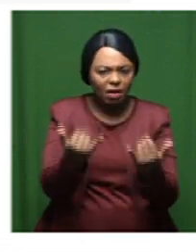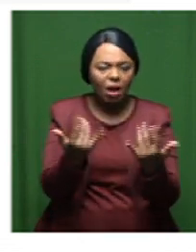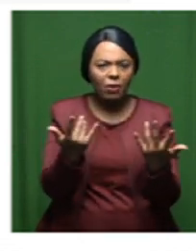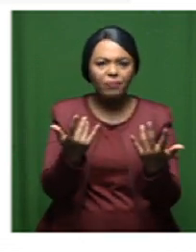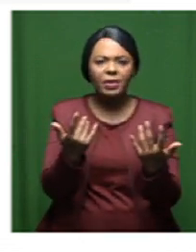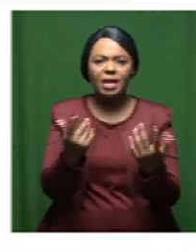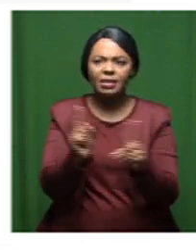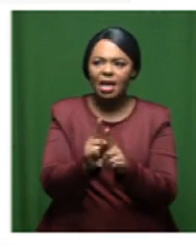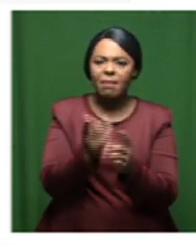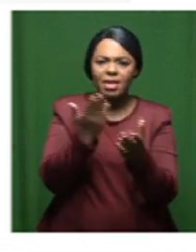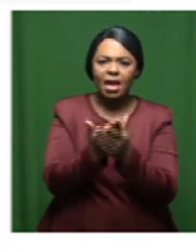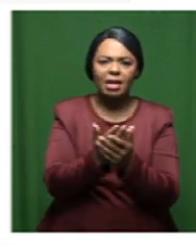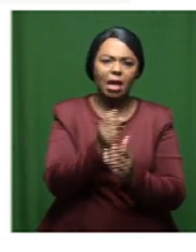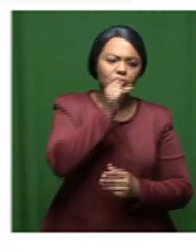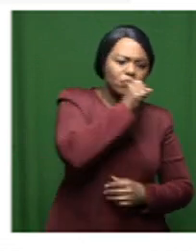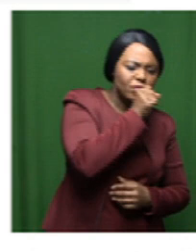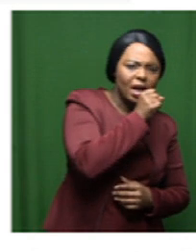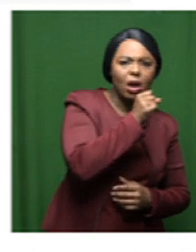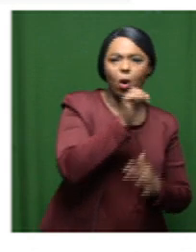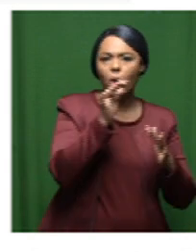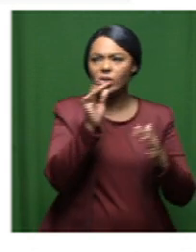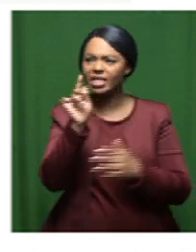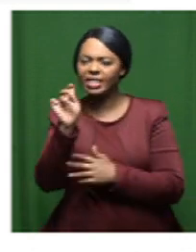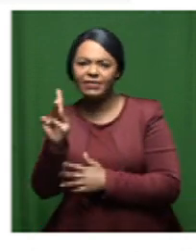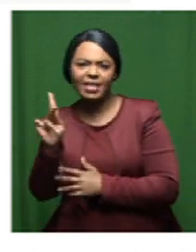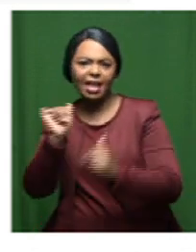appearing on television, teaching,